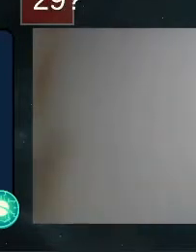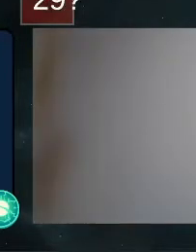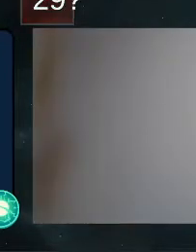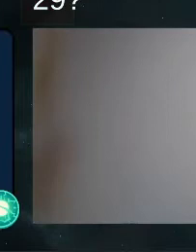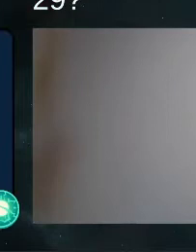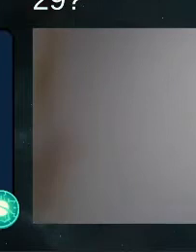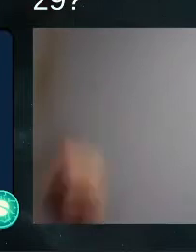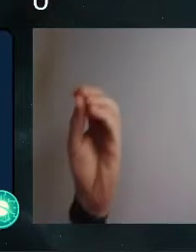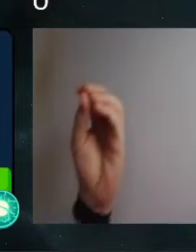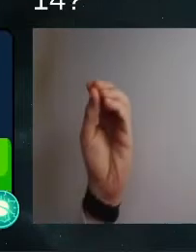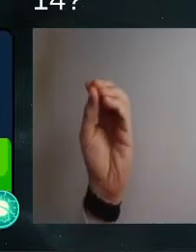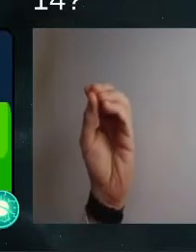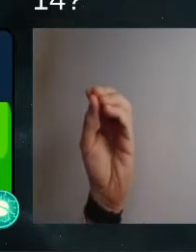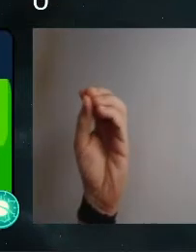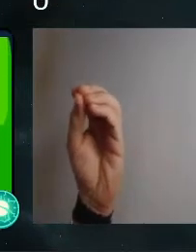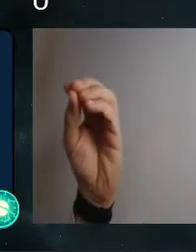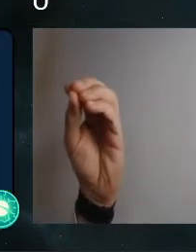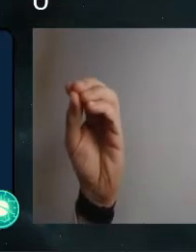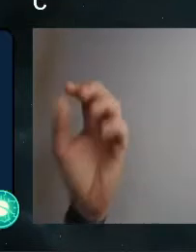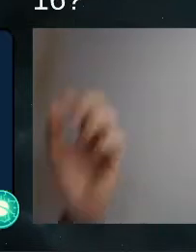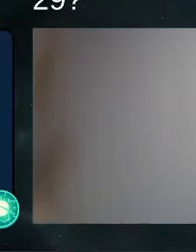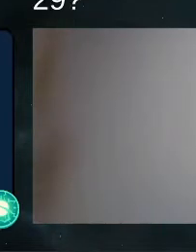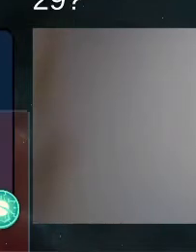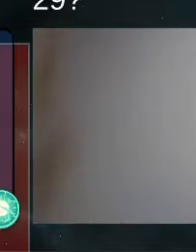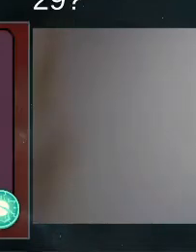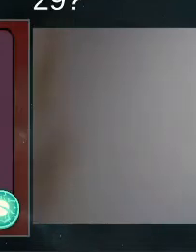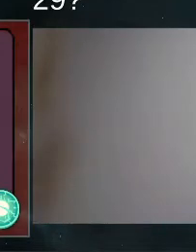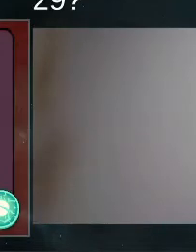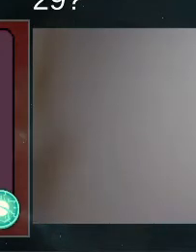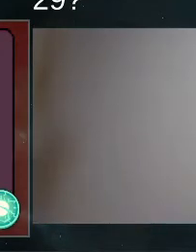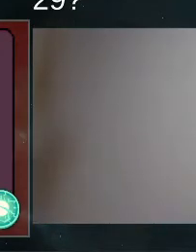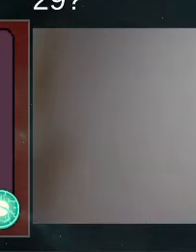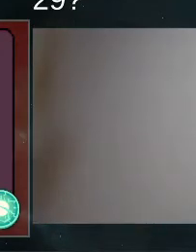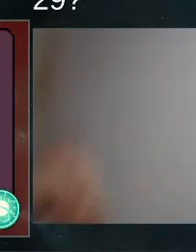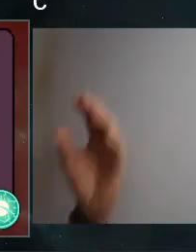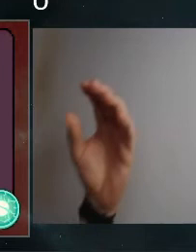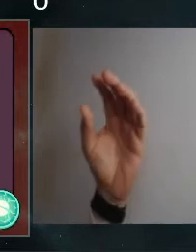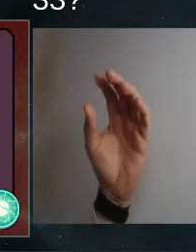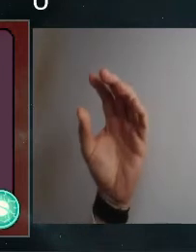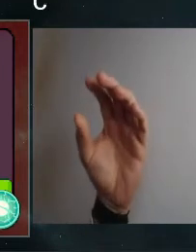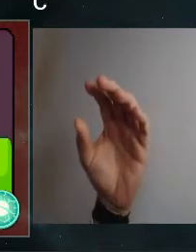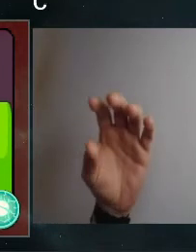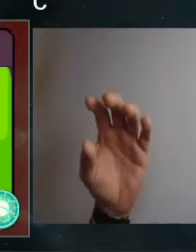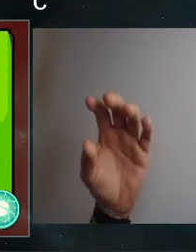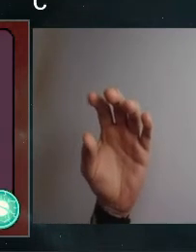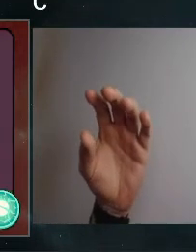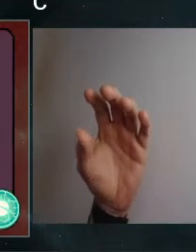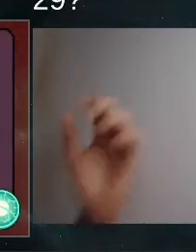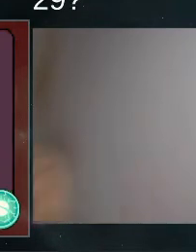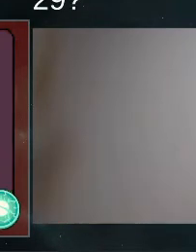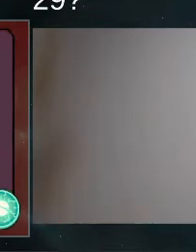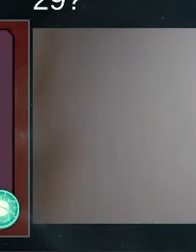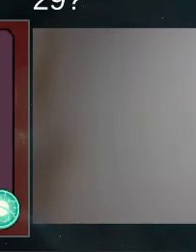or W. And the difficulty is in being able to sustain the hand sign long enough to charge